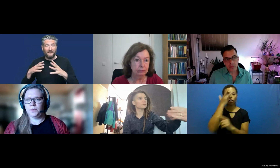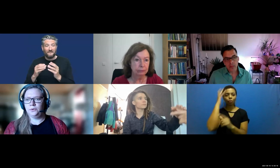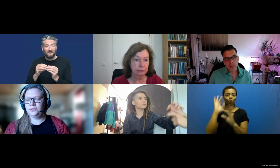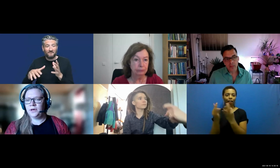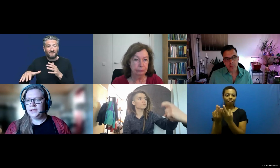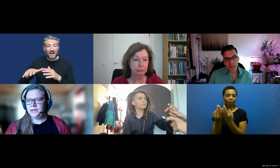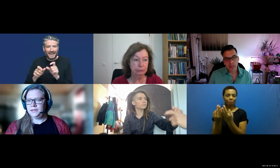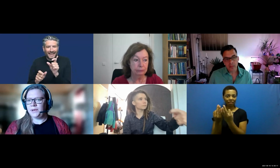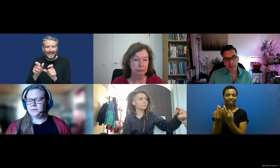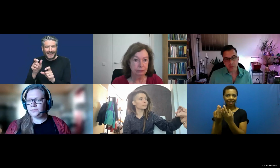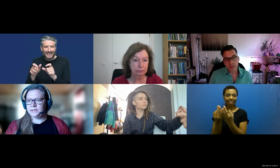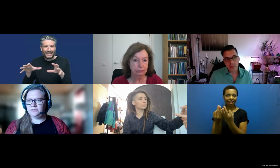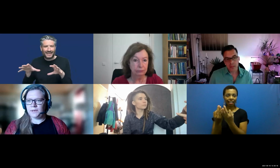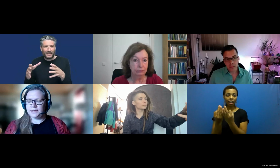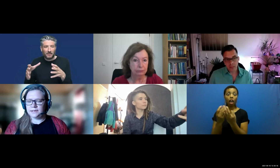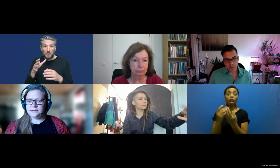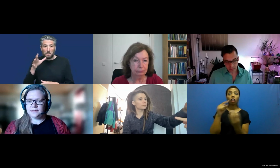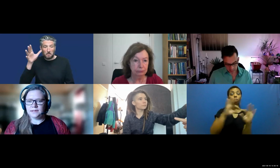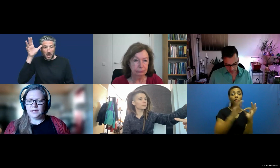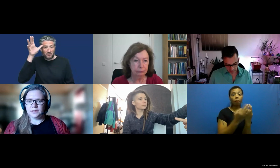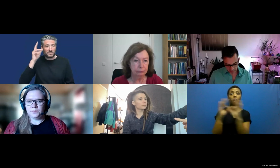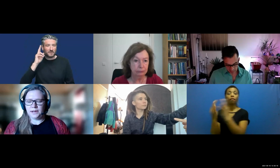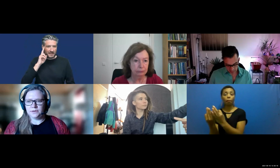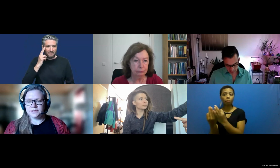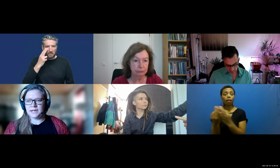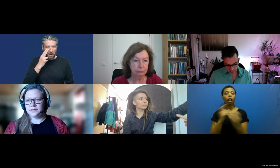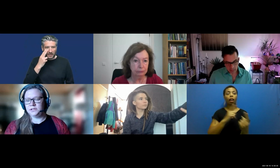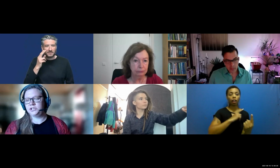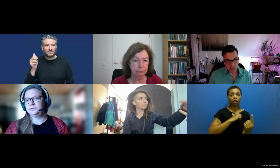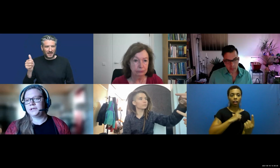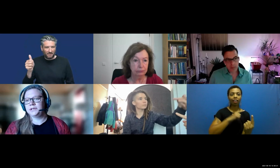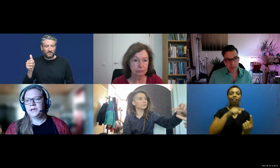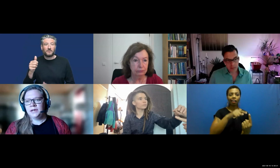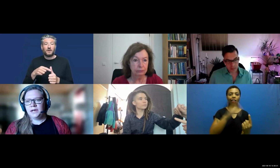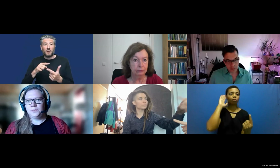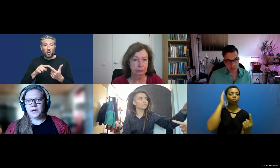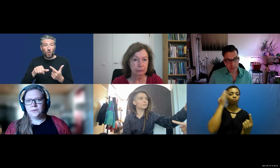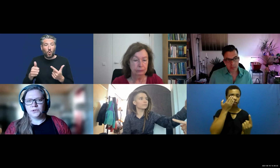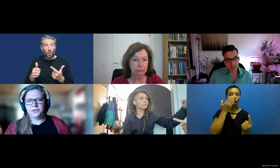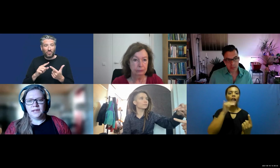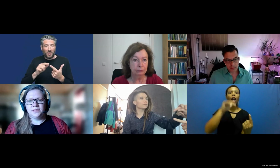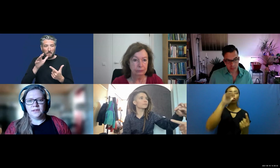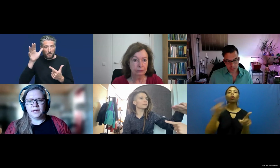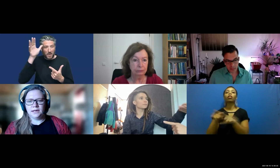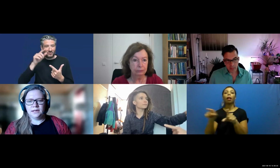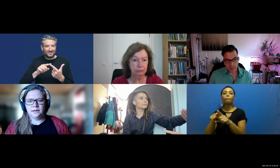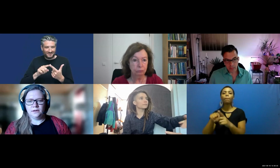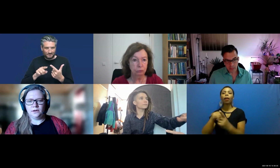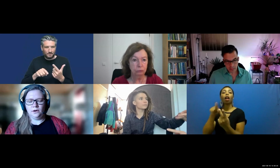families, both the parent with deafblindness, the other parent, and the children, about what they